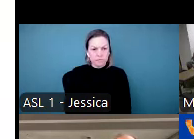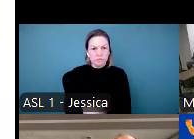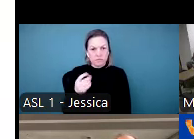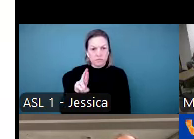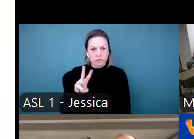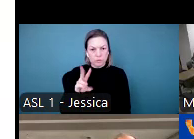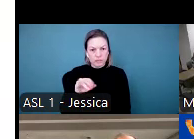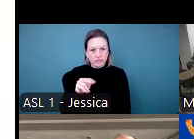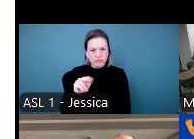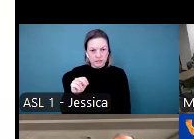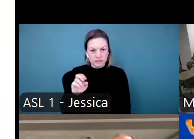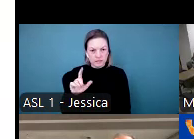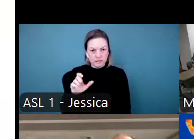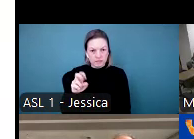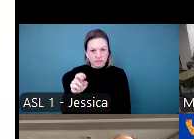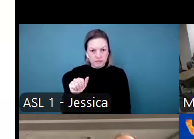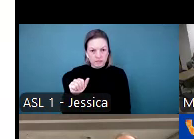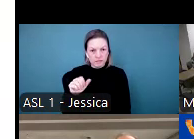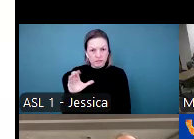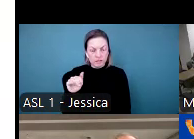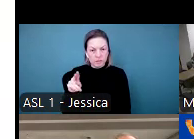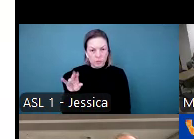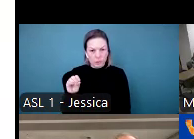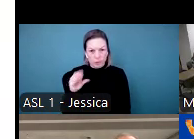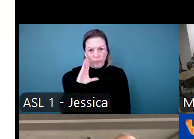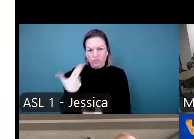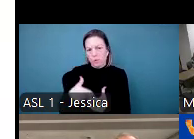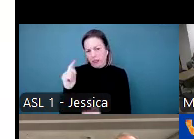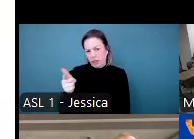Canino She'll be joining later. should be joining us later.